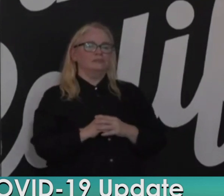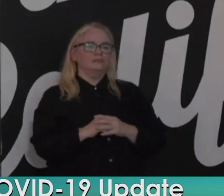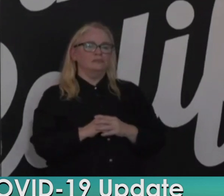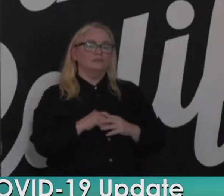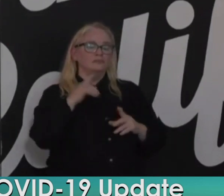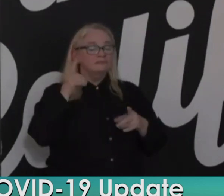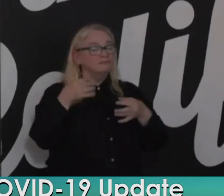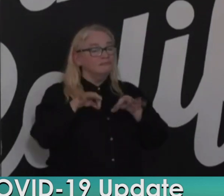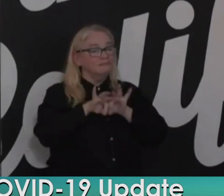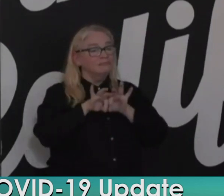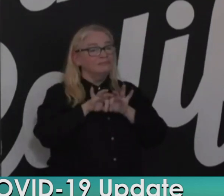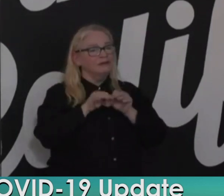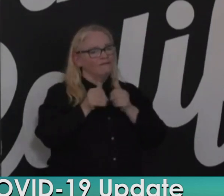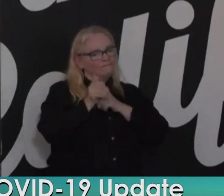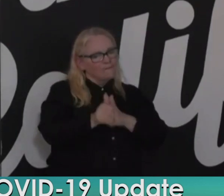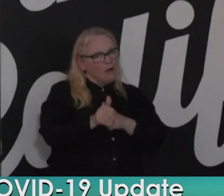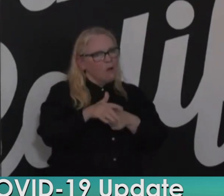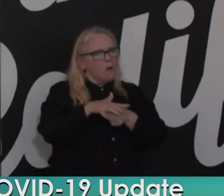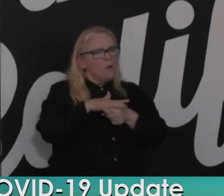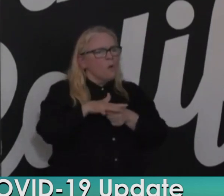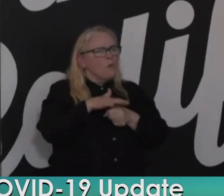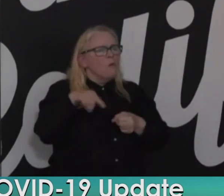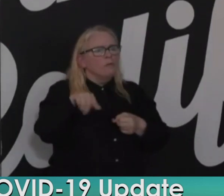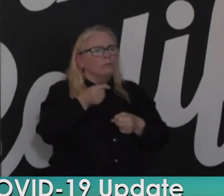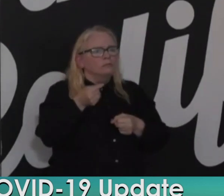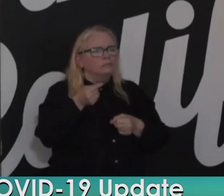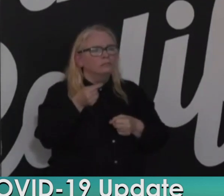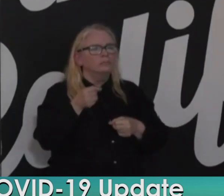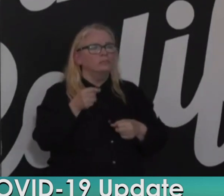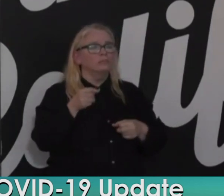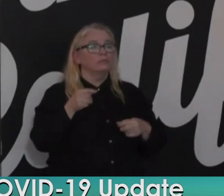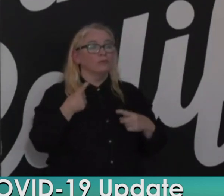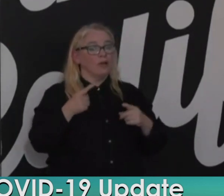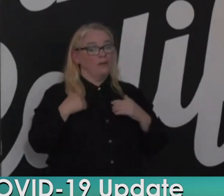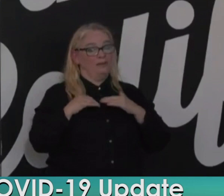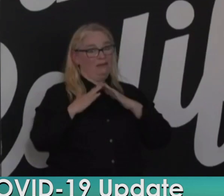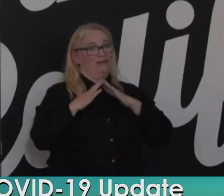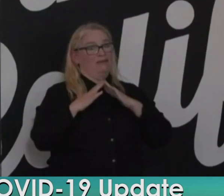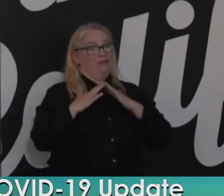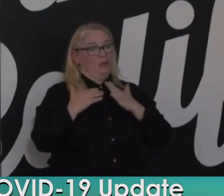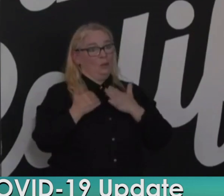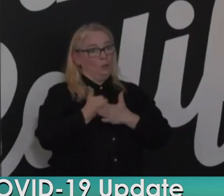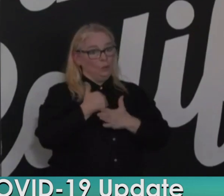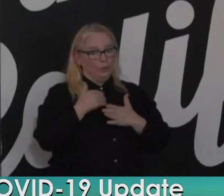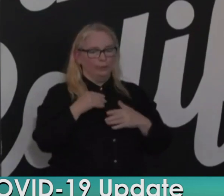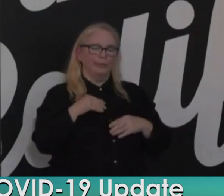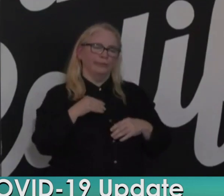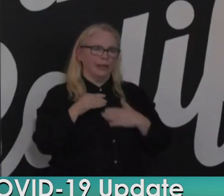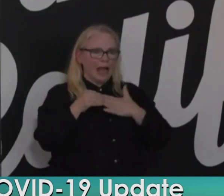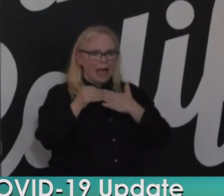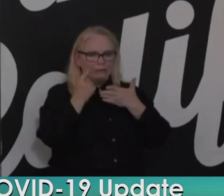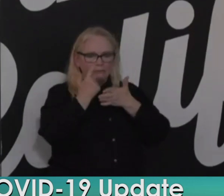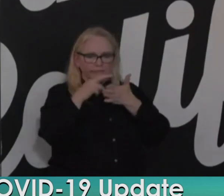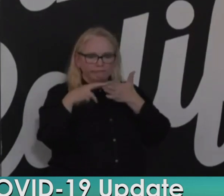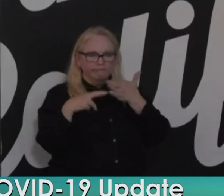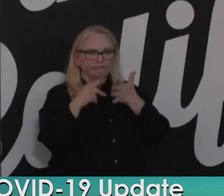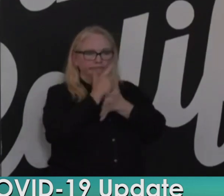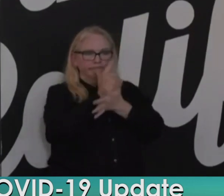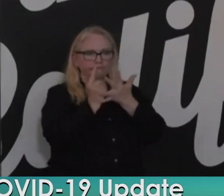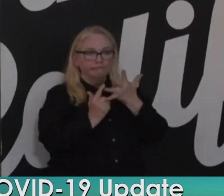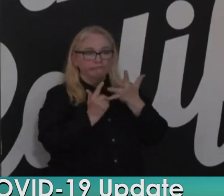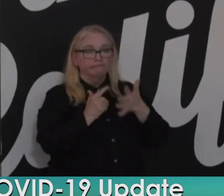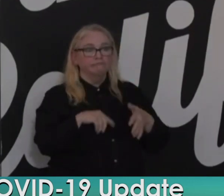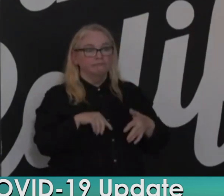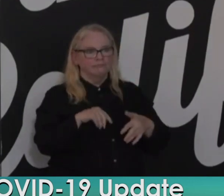level as we begin the application and implementation with these new guidelines will be coming up on Thursday, and the application and